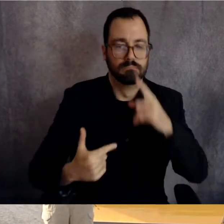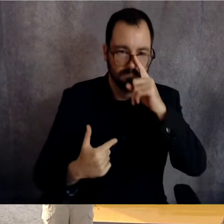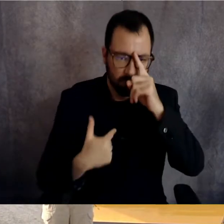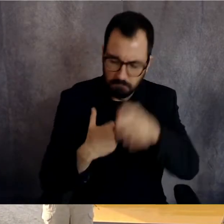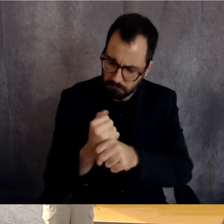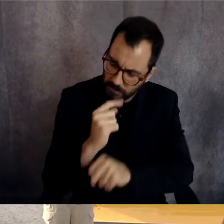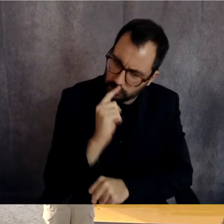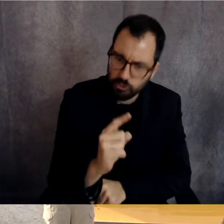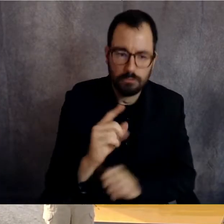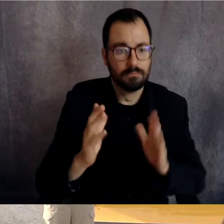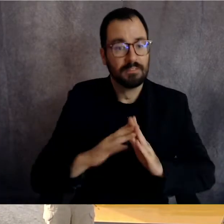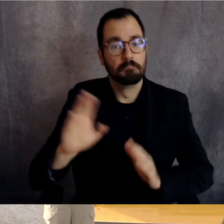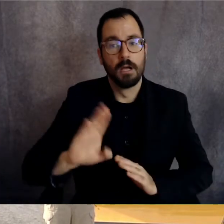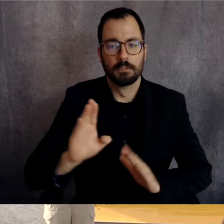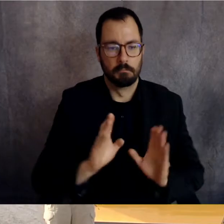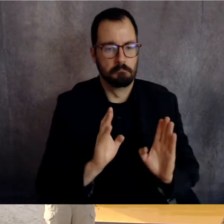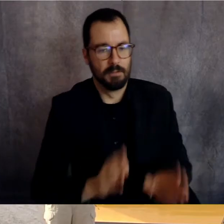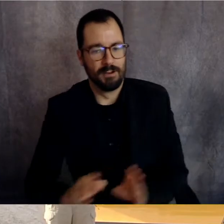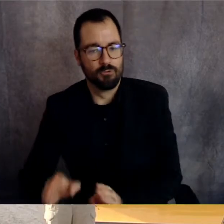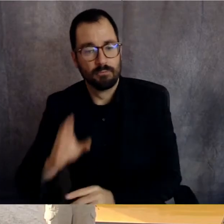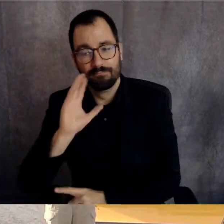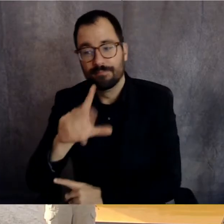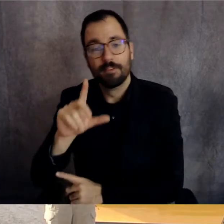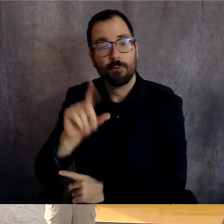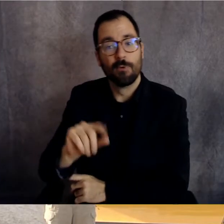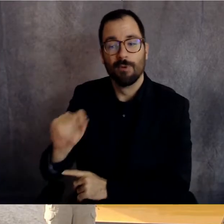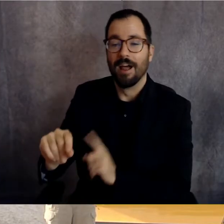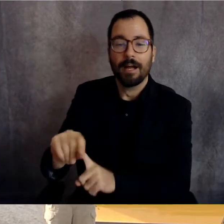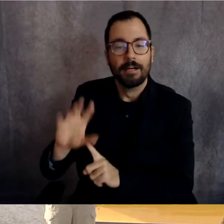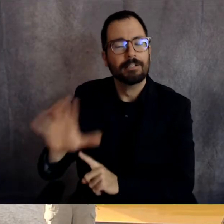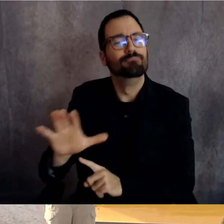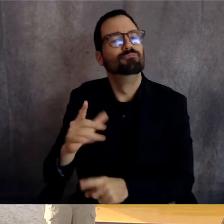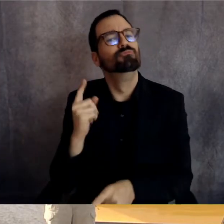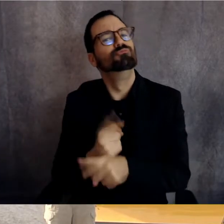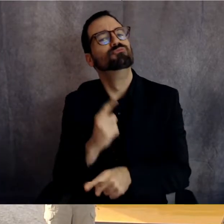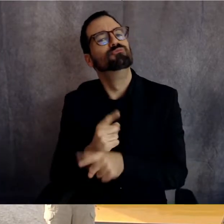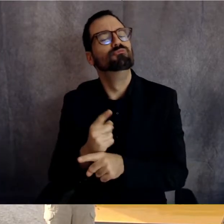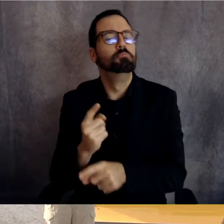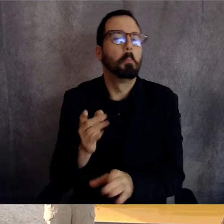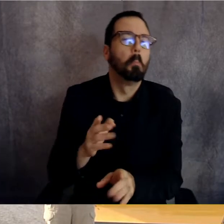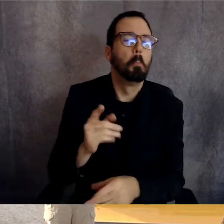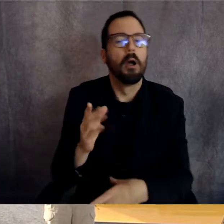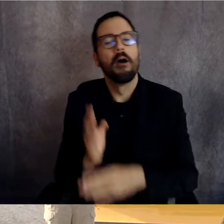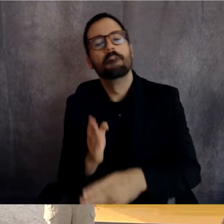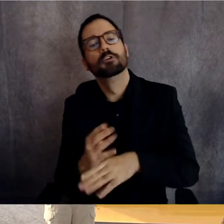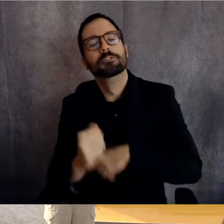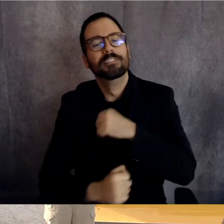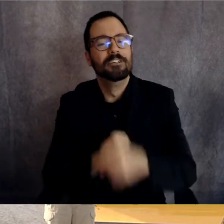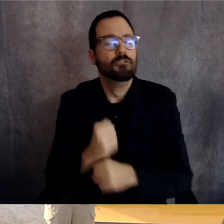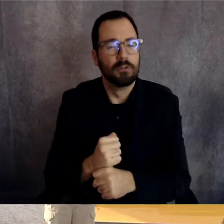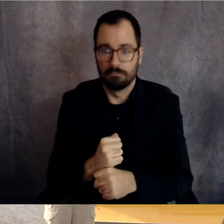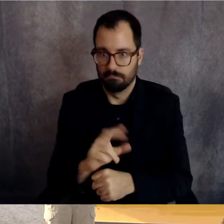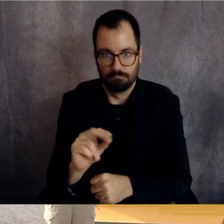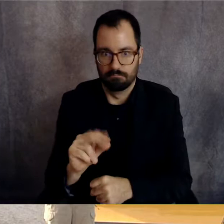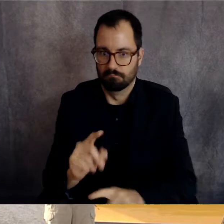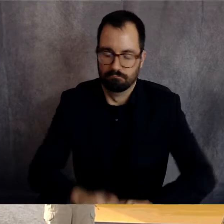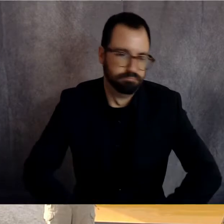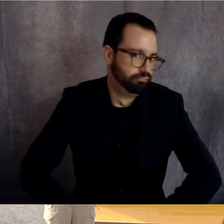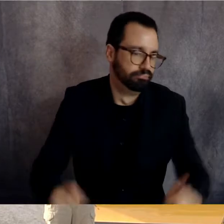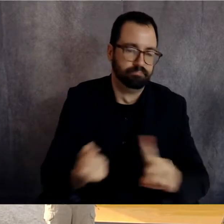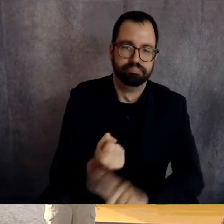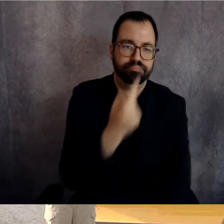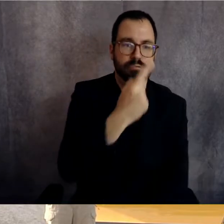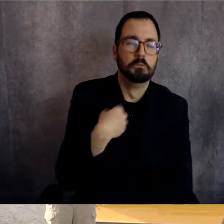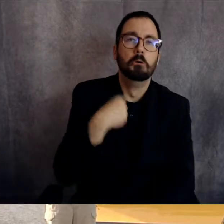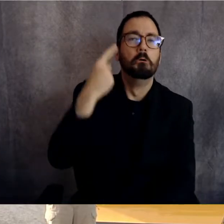for this. 2020 is certainly not an average year by any stretch of the imagination. But we have made it a priority in the city